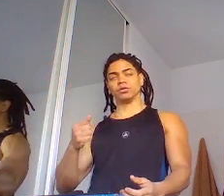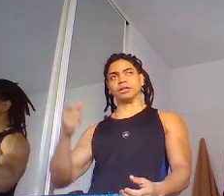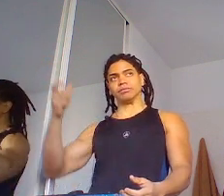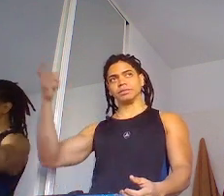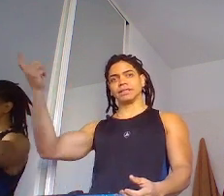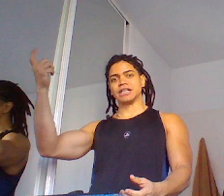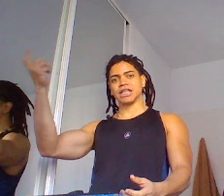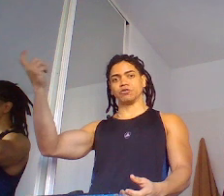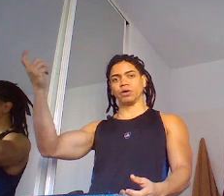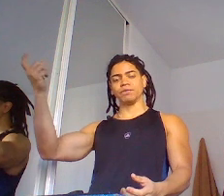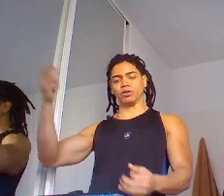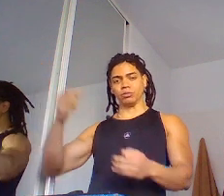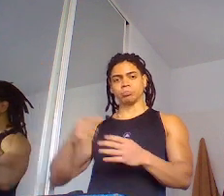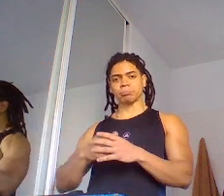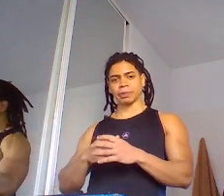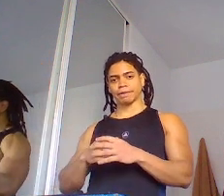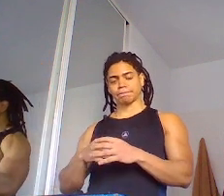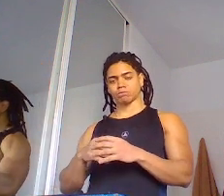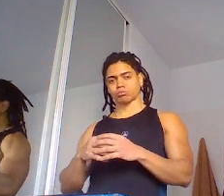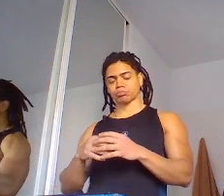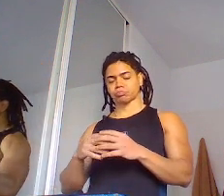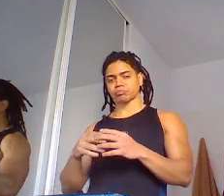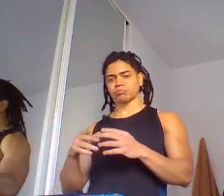revenue, or the net revenue.